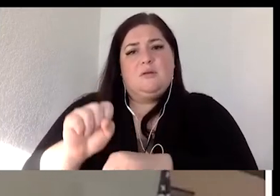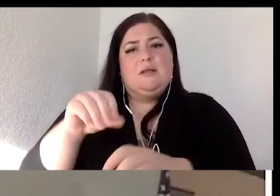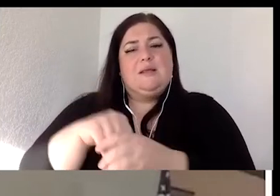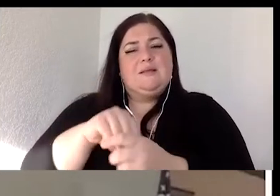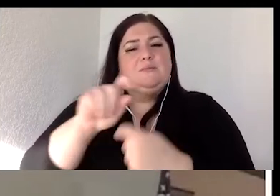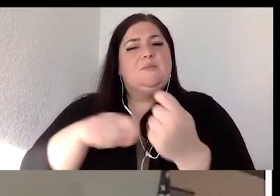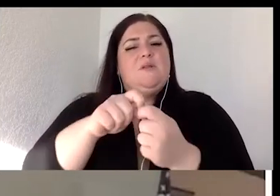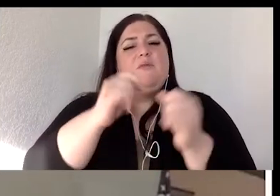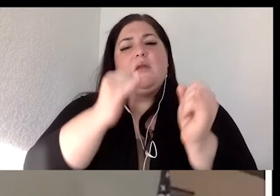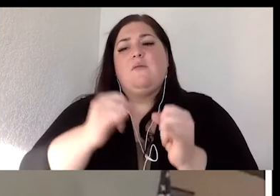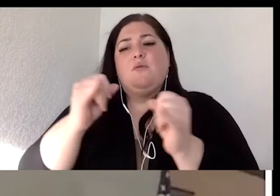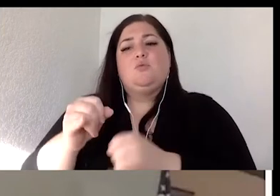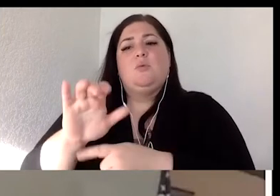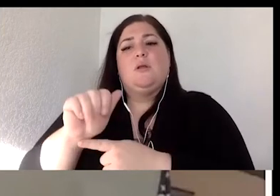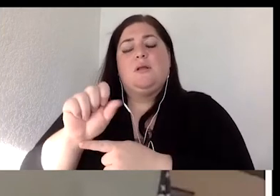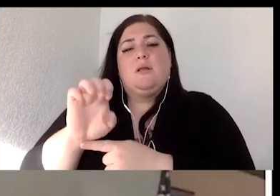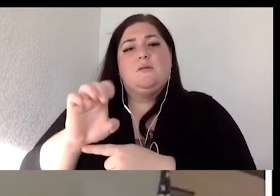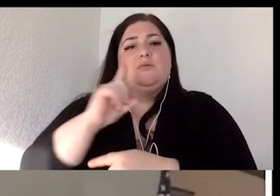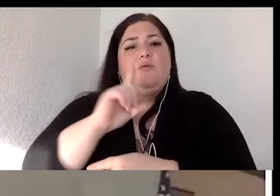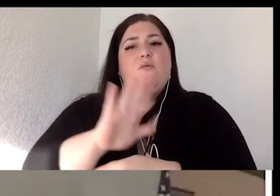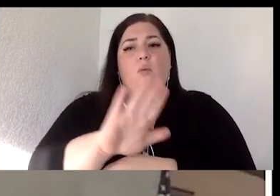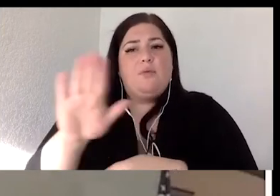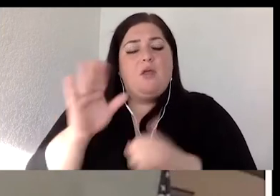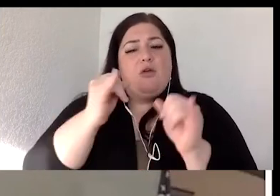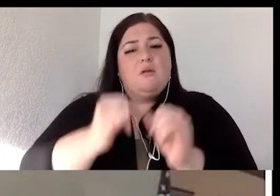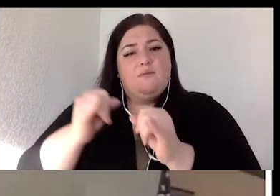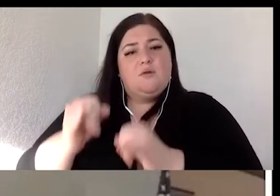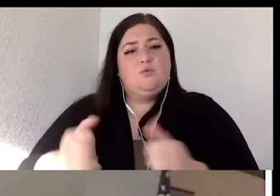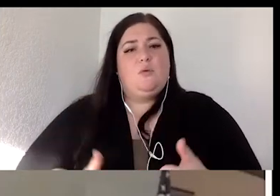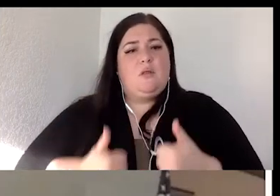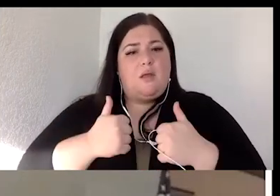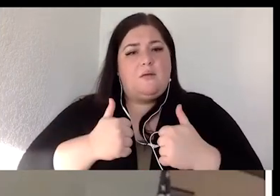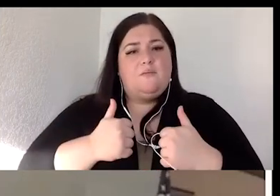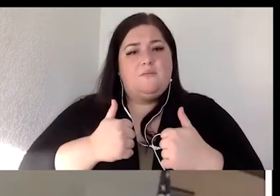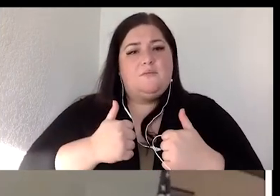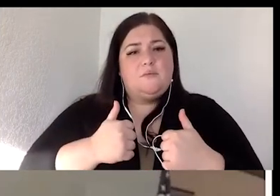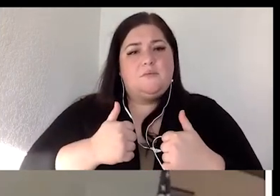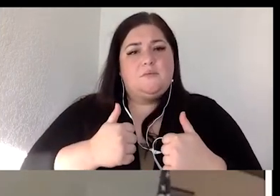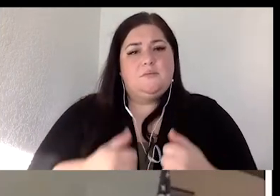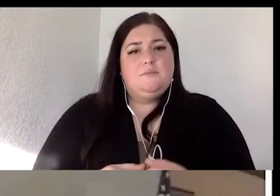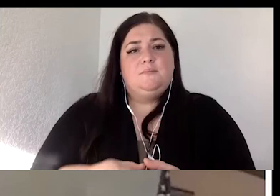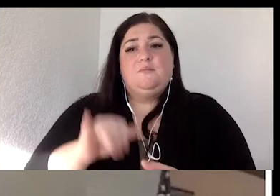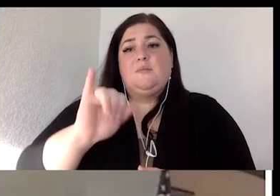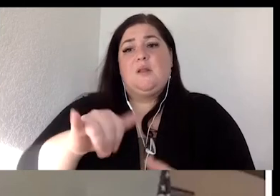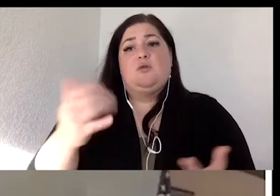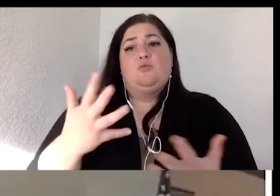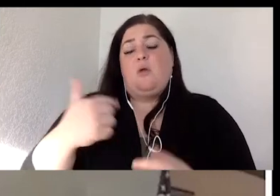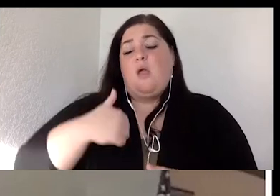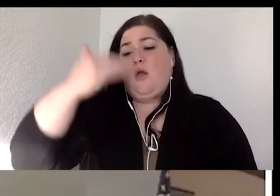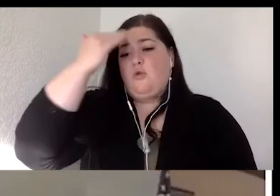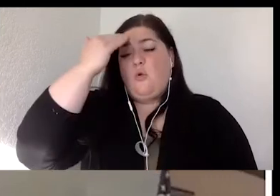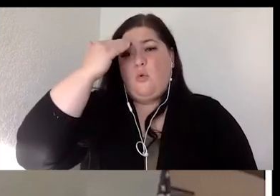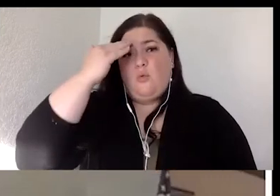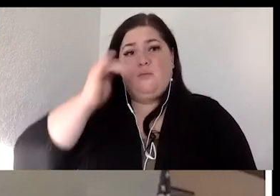cases for individual lives. And that's what I know firsthand that all of you